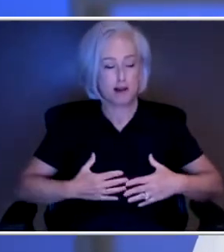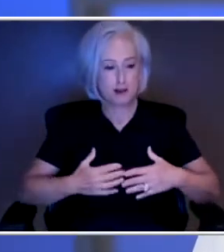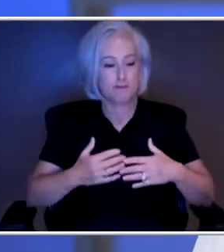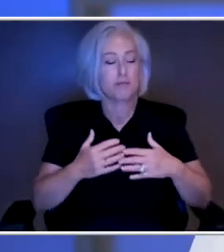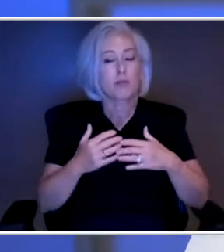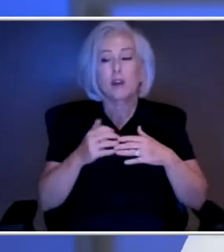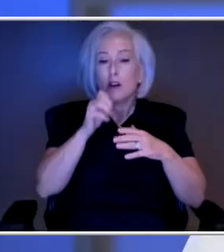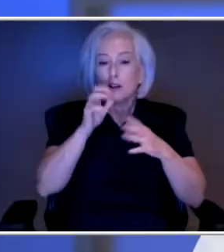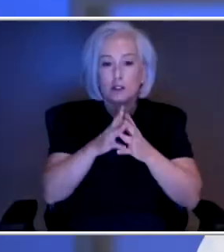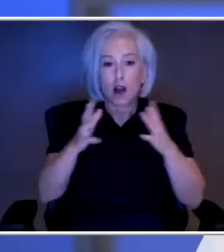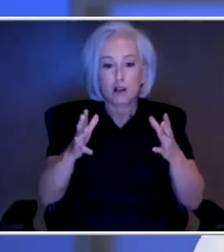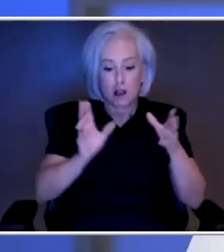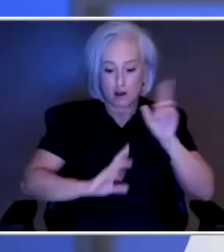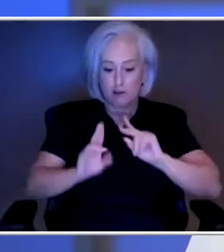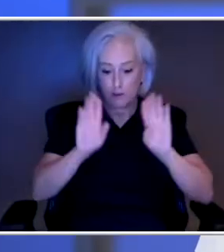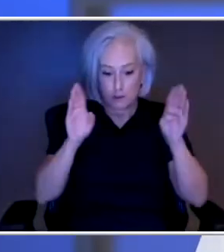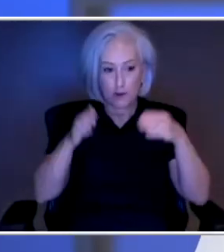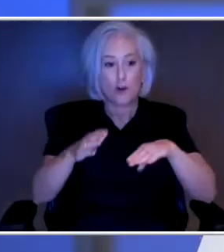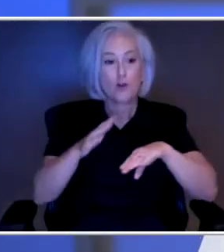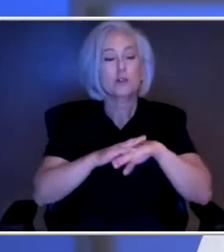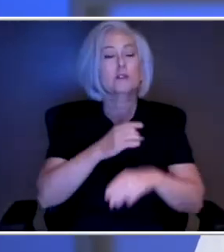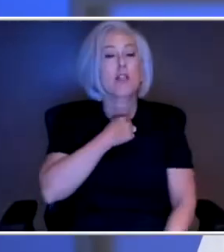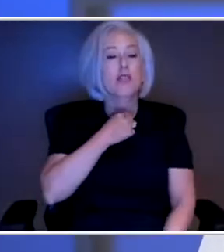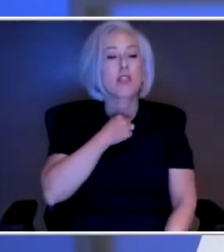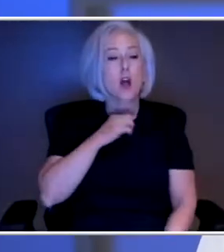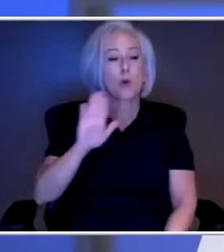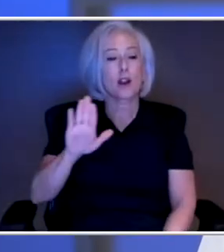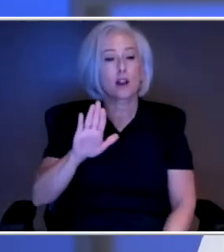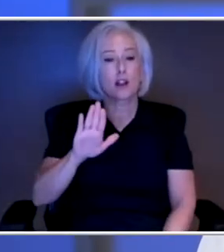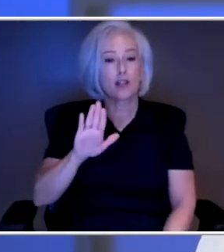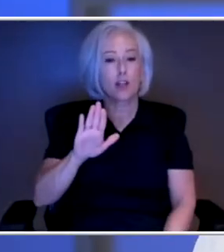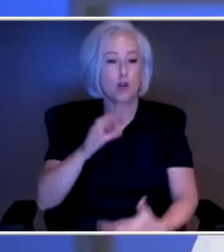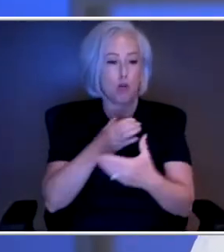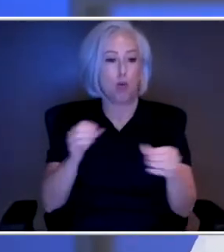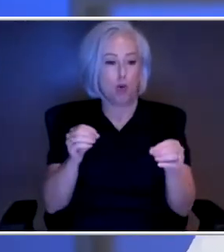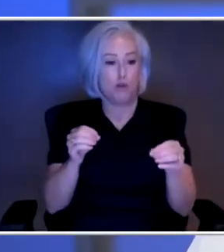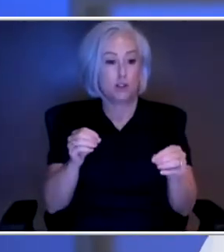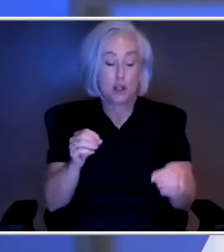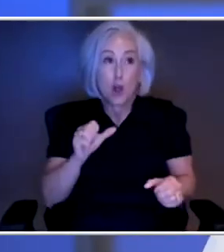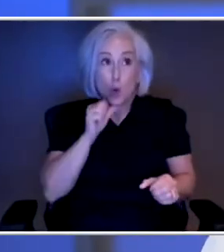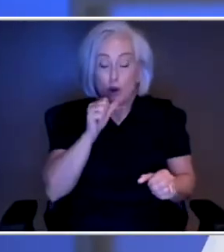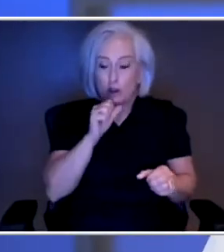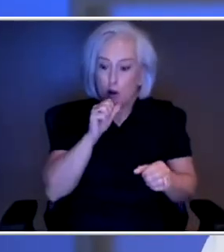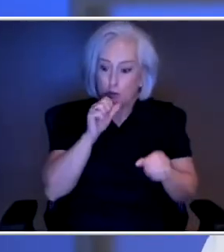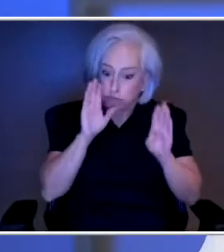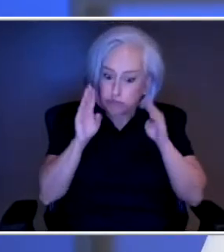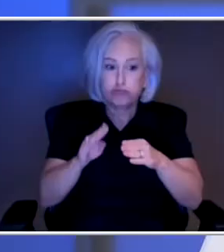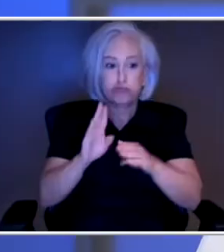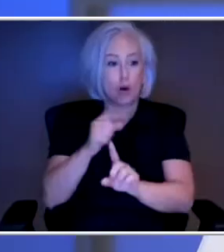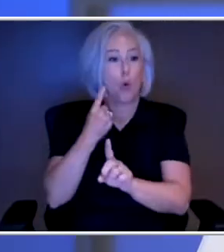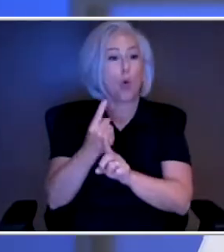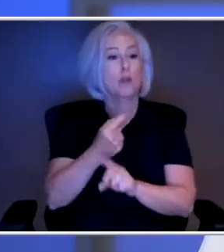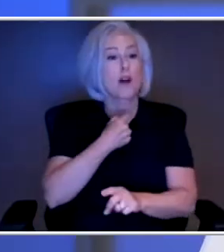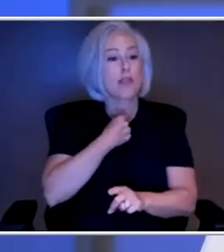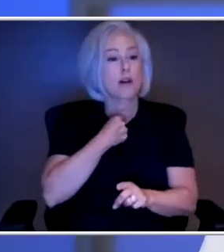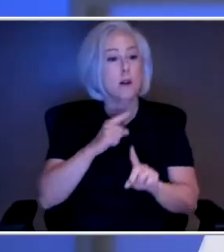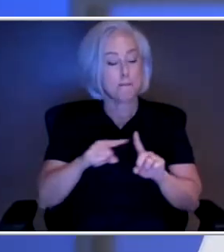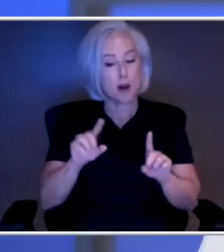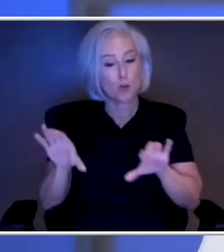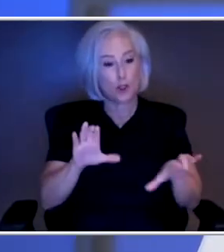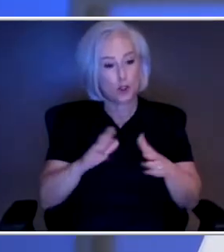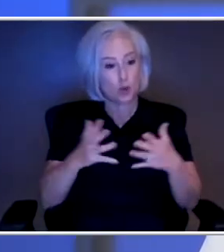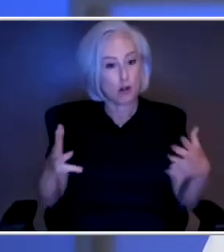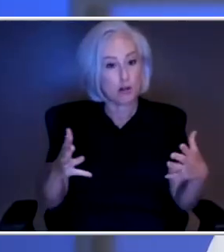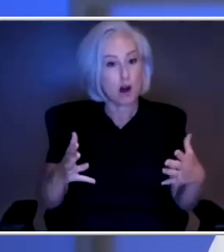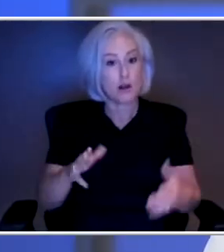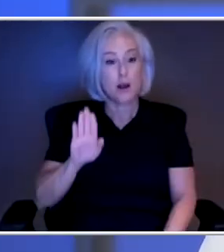exclusively on the thyroid in their practice. We don't focus exclusively on that, but we have a lot to do with the thyroid gland. So a biopsy uses